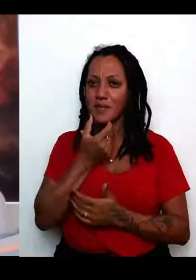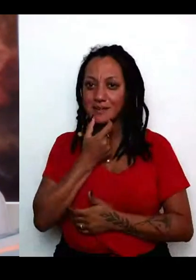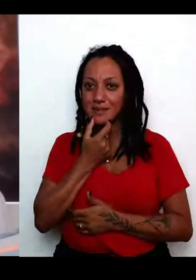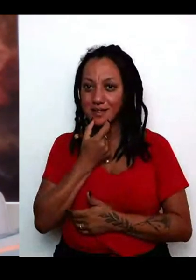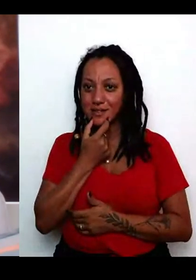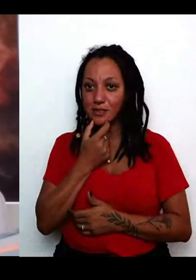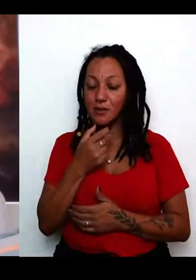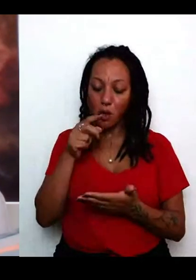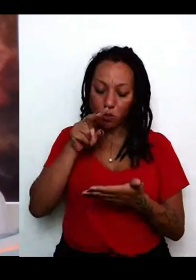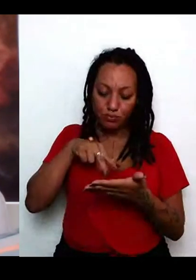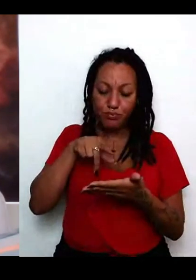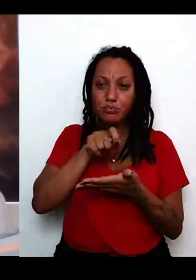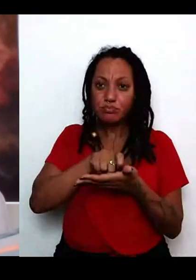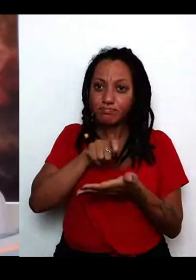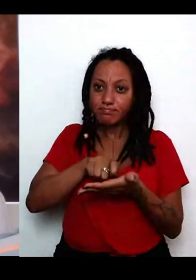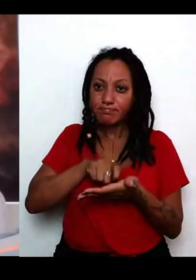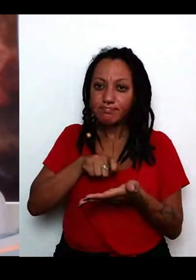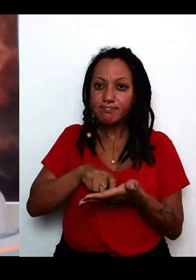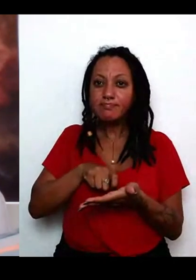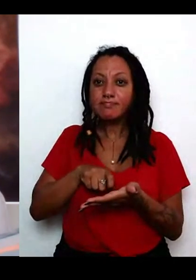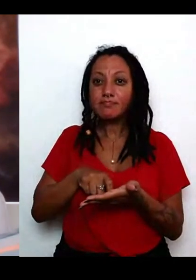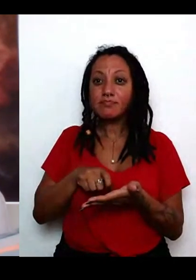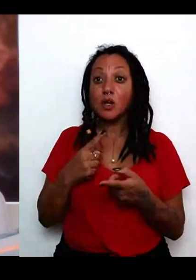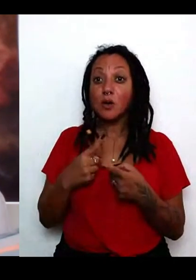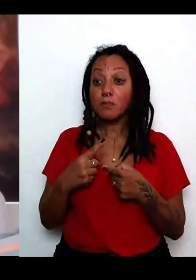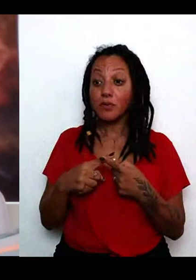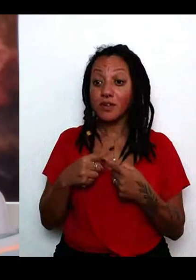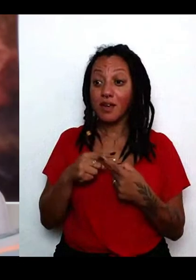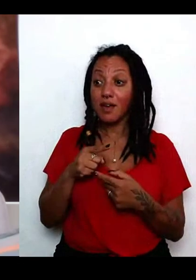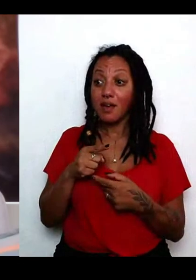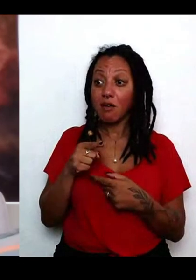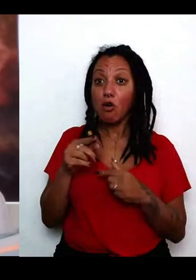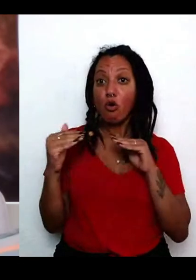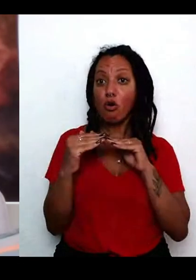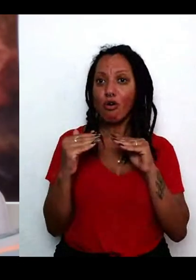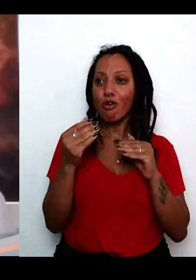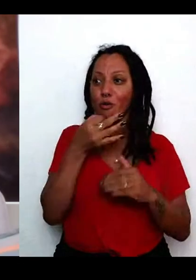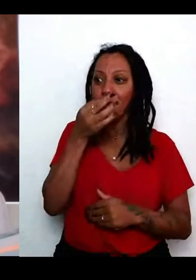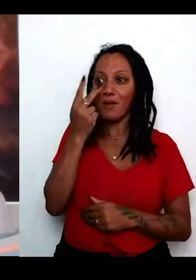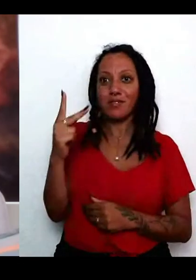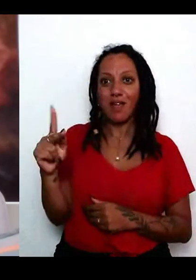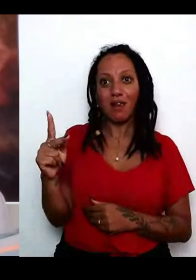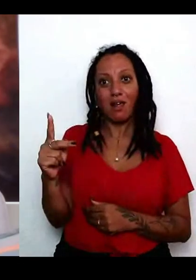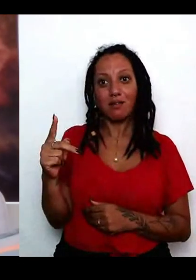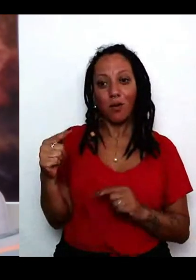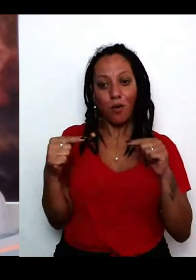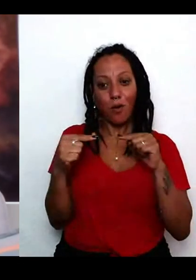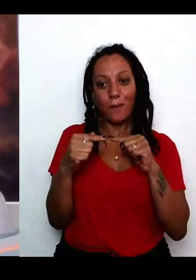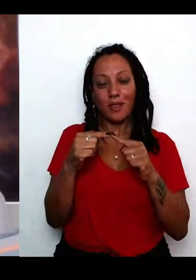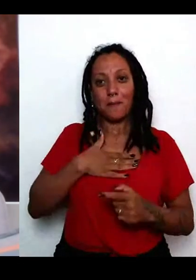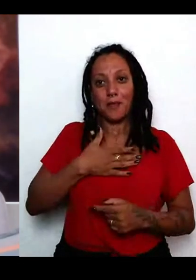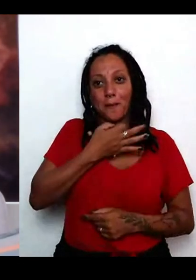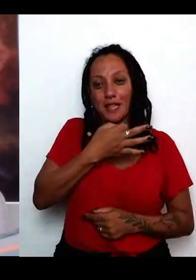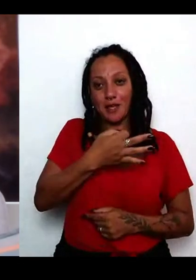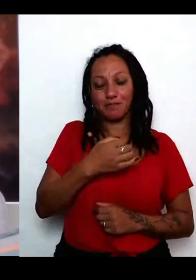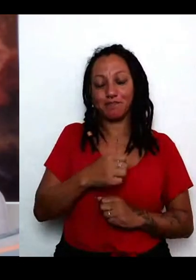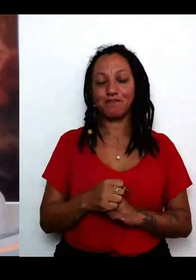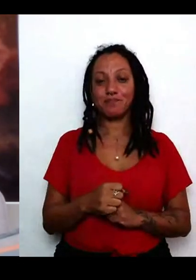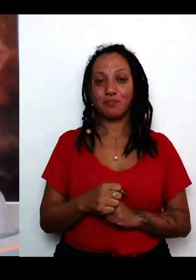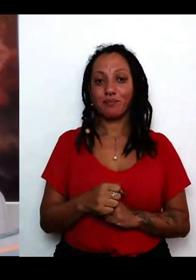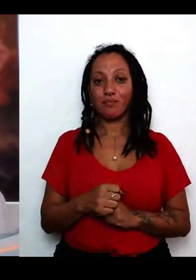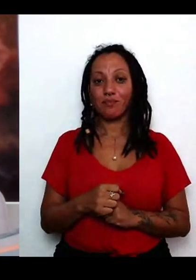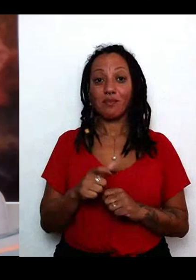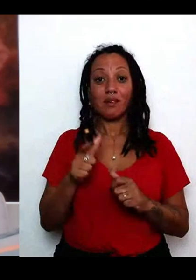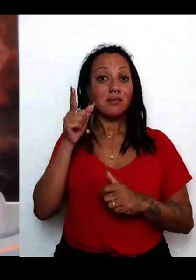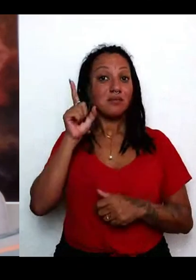said and we are going to launch a project in Miami on December 1st at Miami ICA